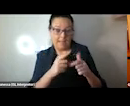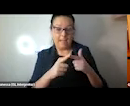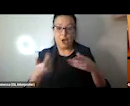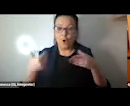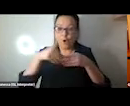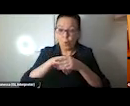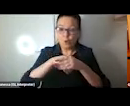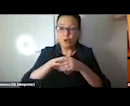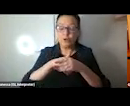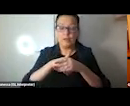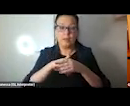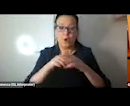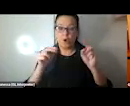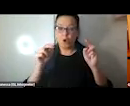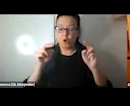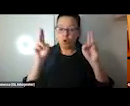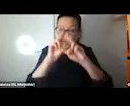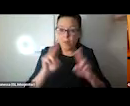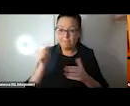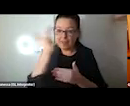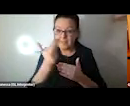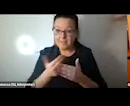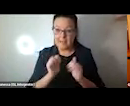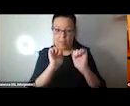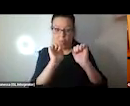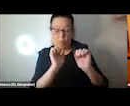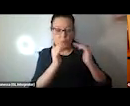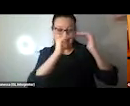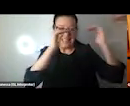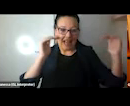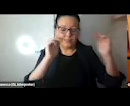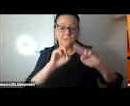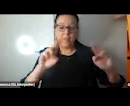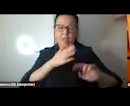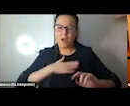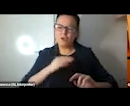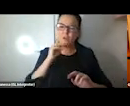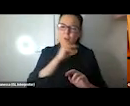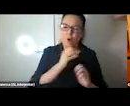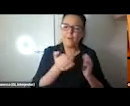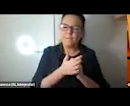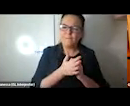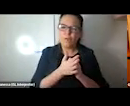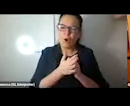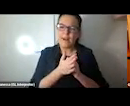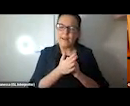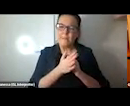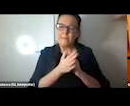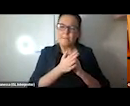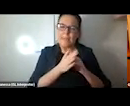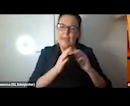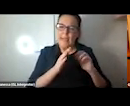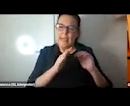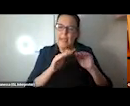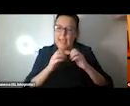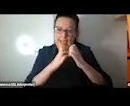and universal design are not only important to build an equitable society, but they're also opportunities that we really must